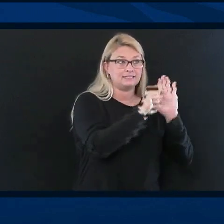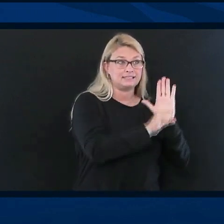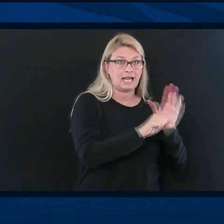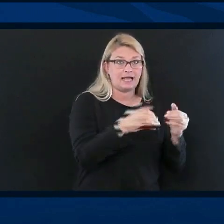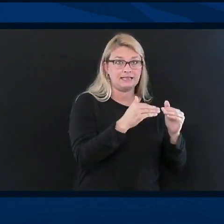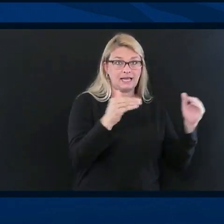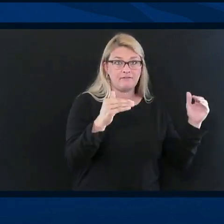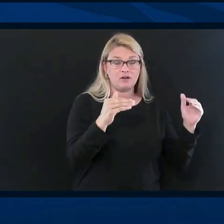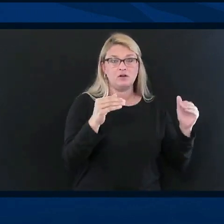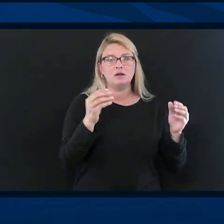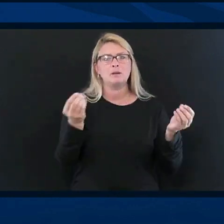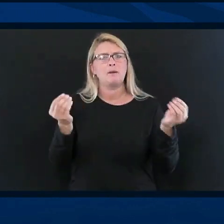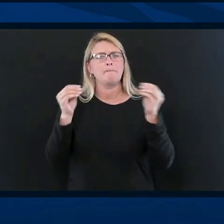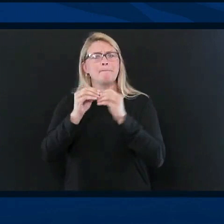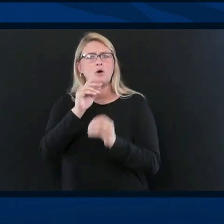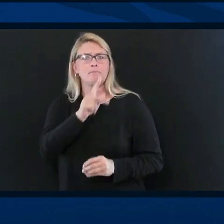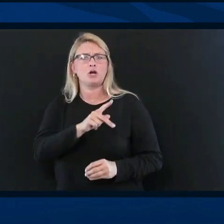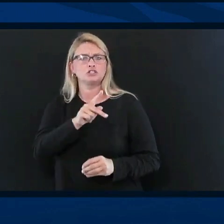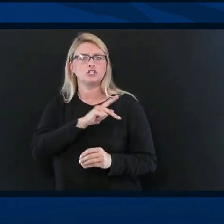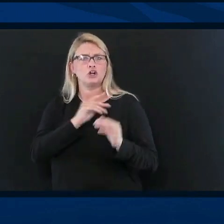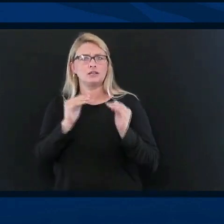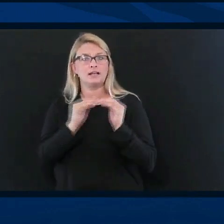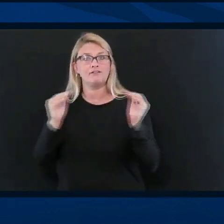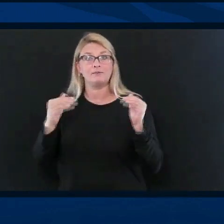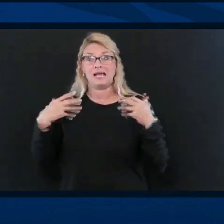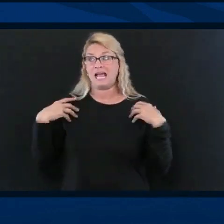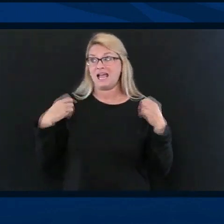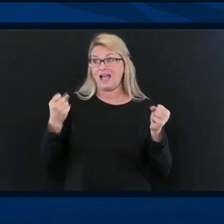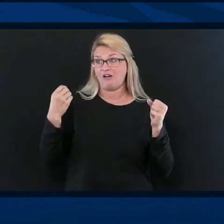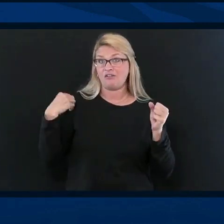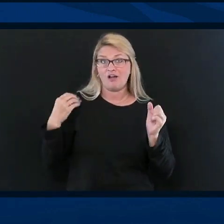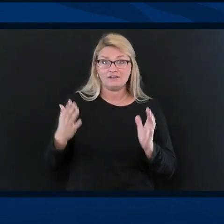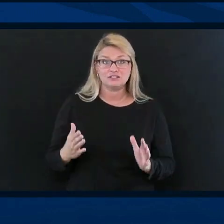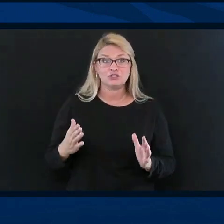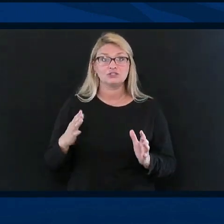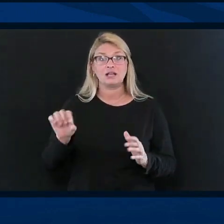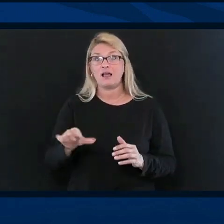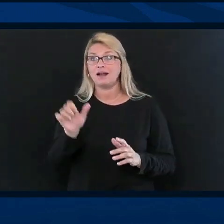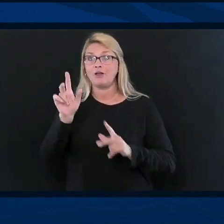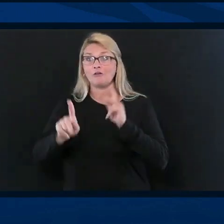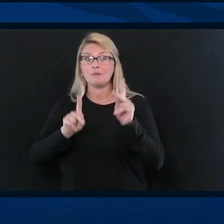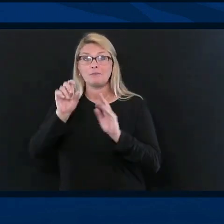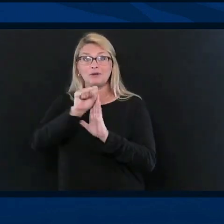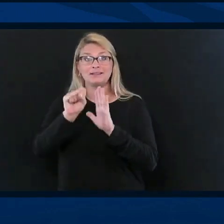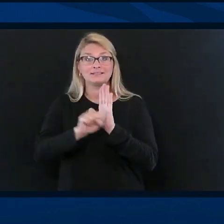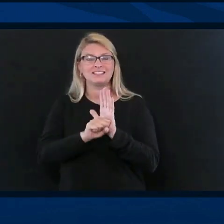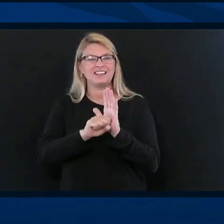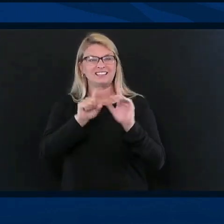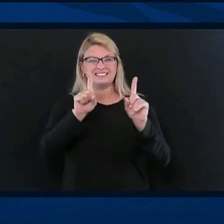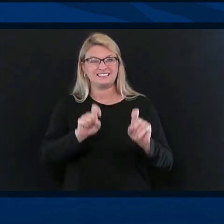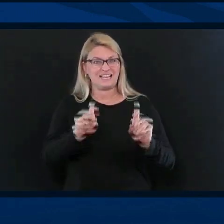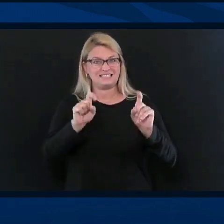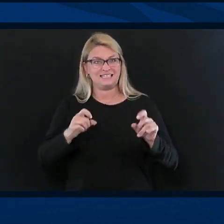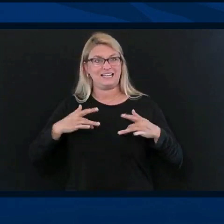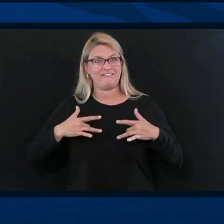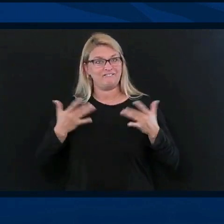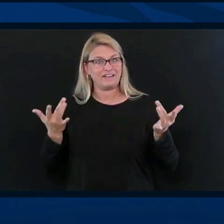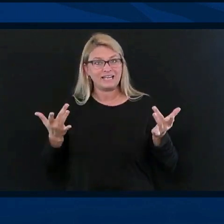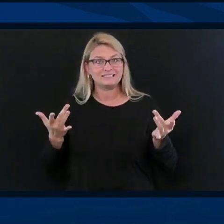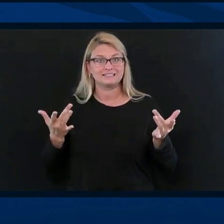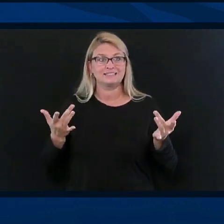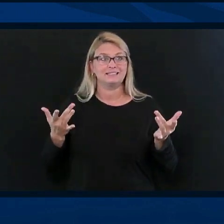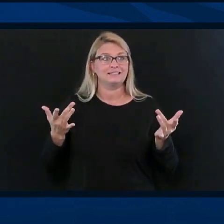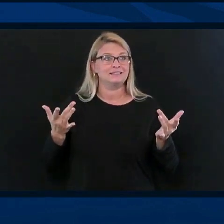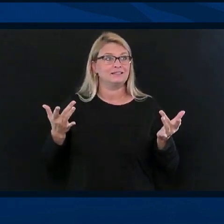more on a personal level. But I've heard from health officers and others in the state that These testing events that the state asks counties to put